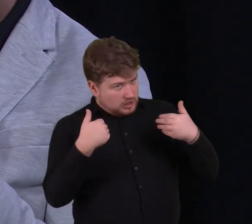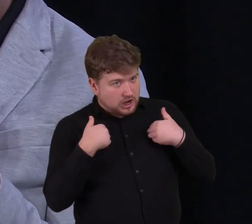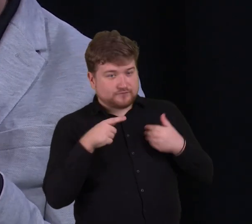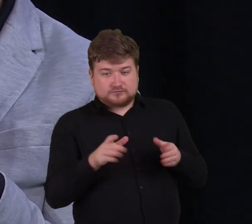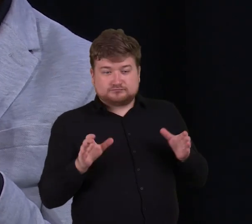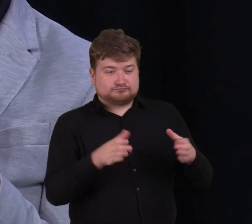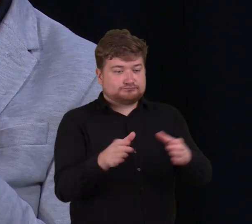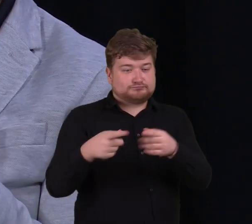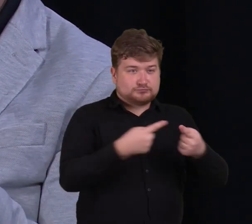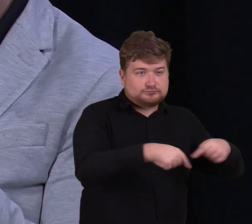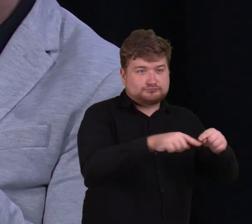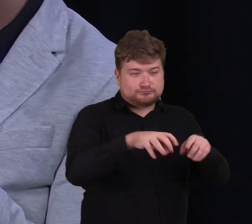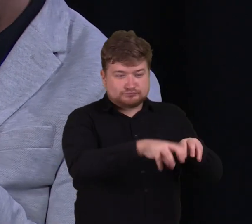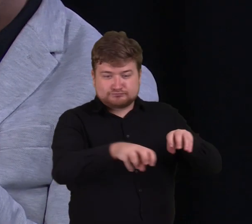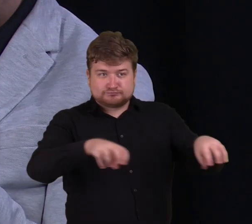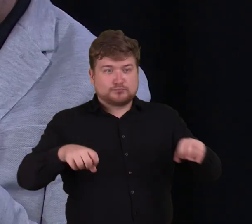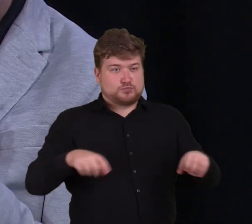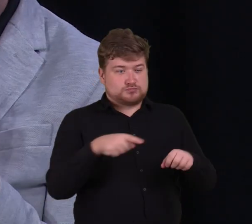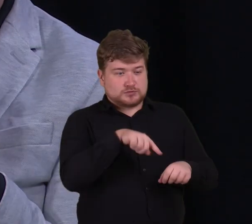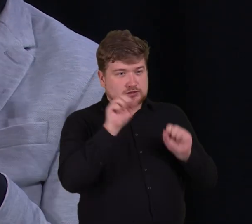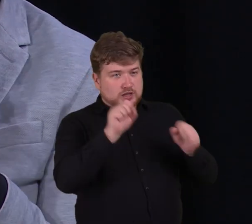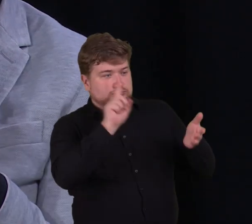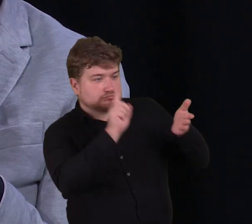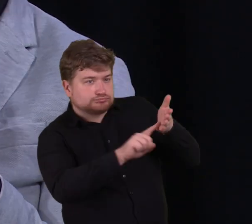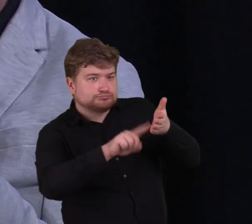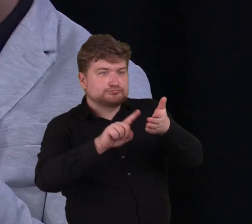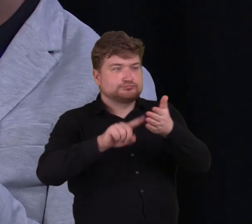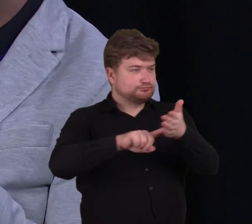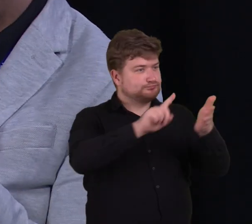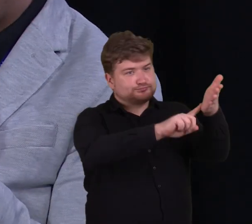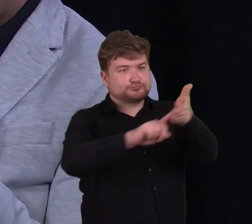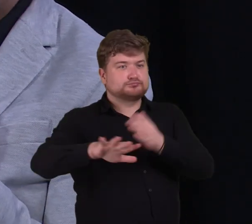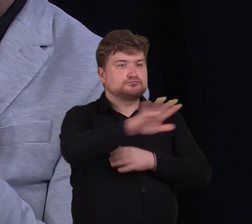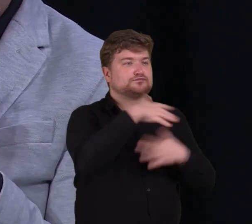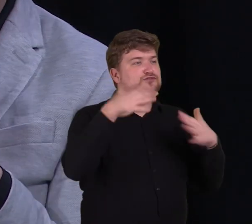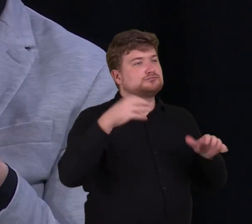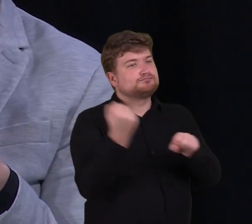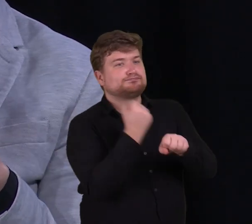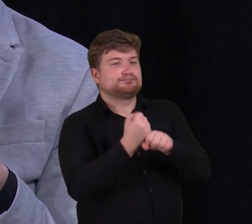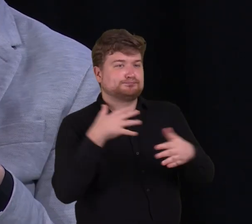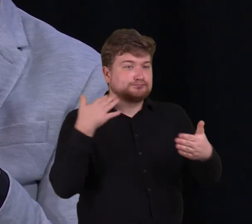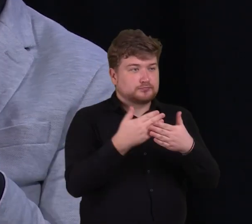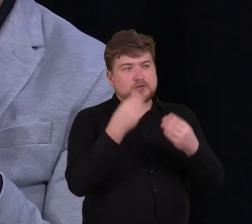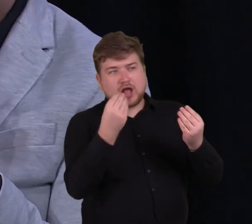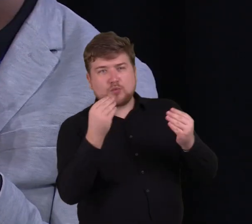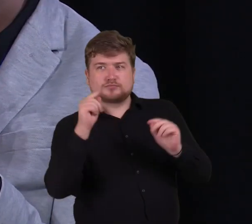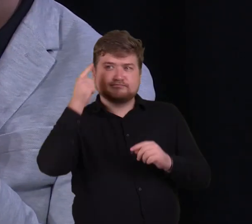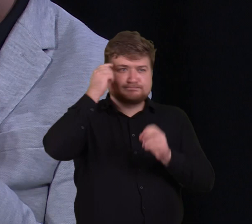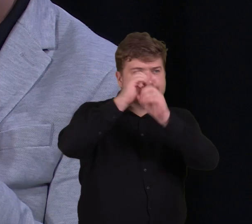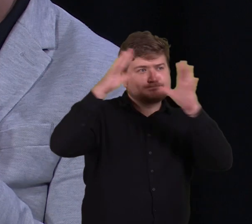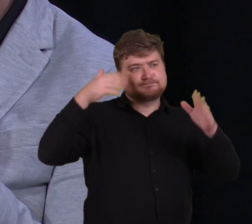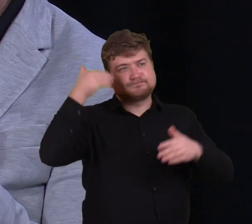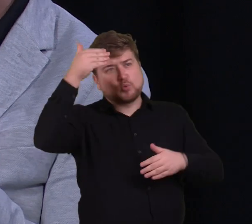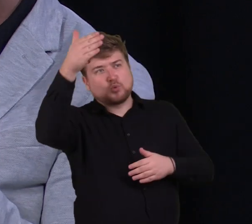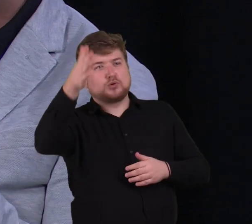next programming period and dealing with managing authorities, because we are combining different funds and we are